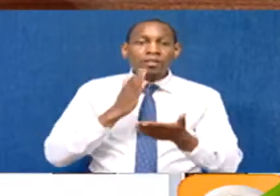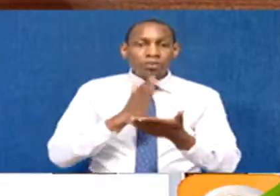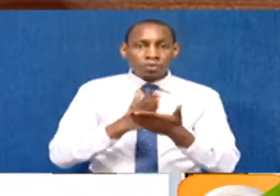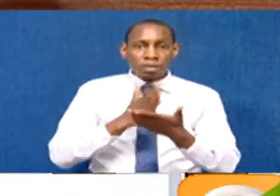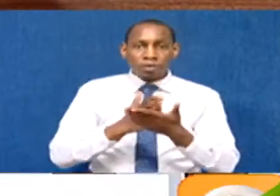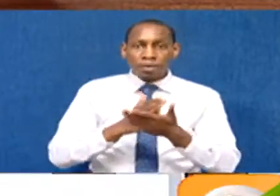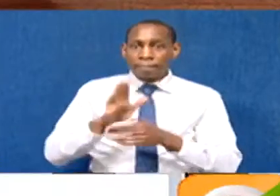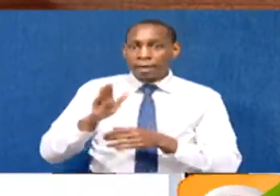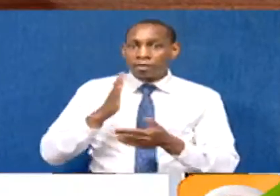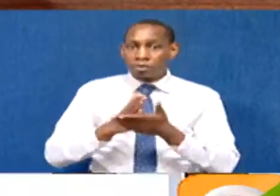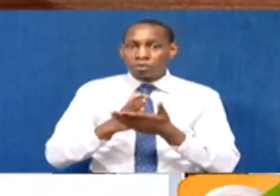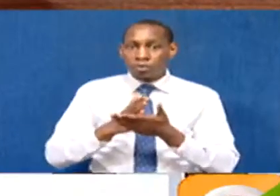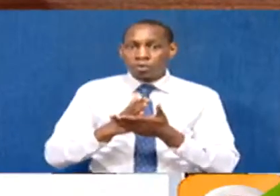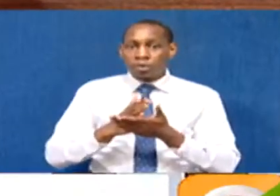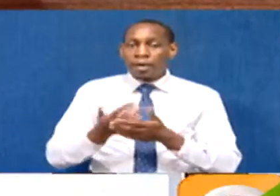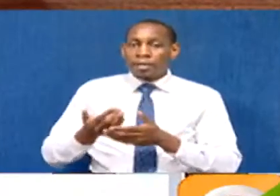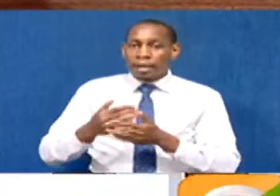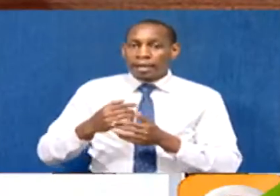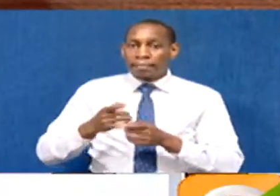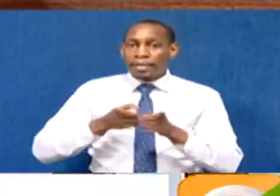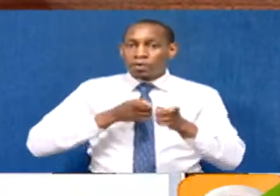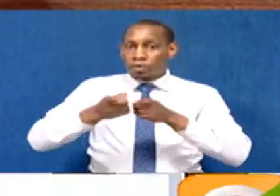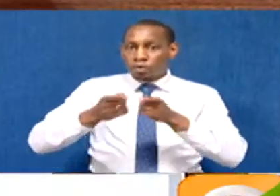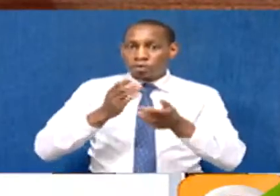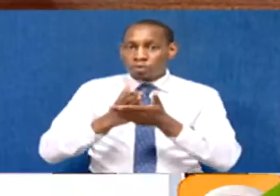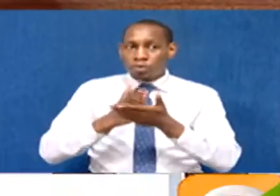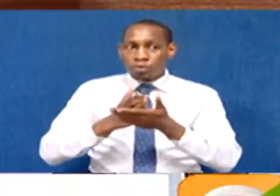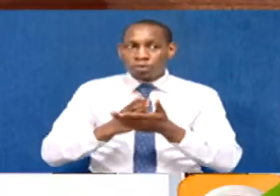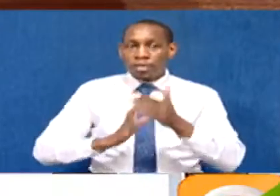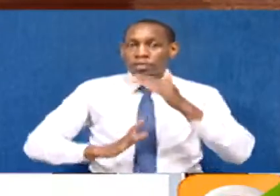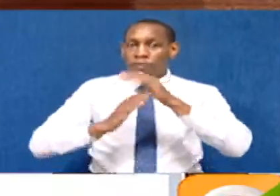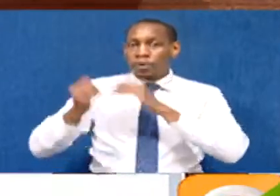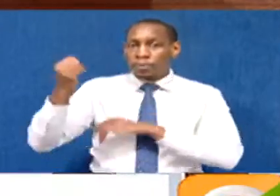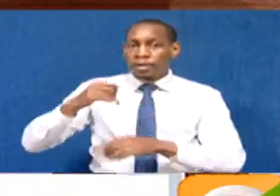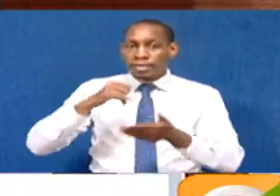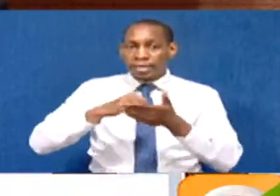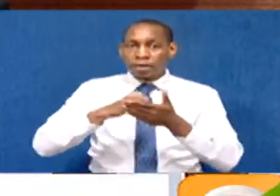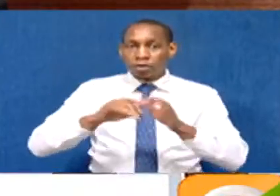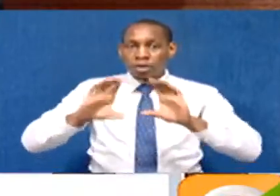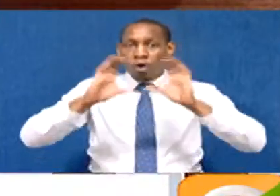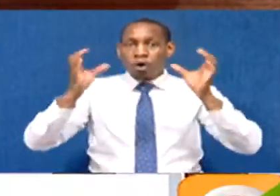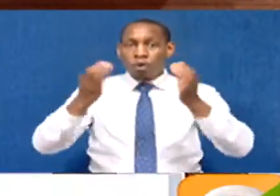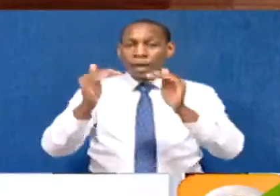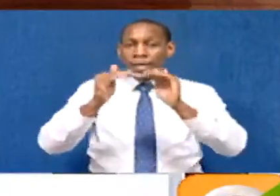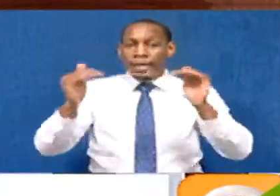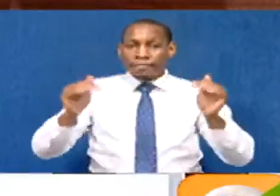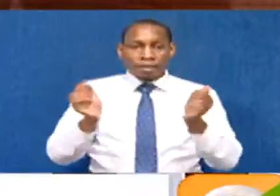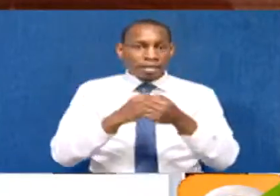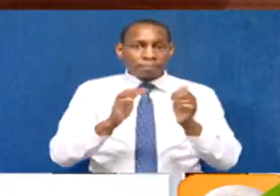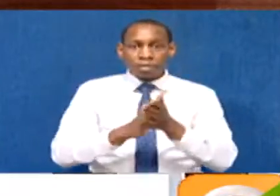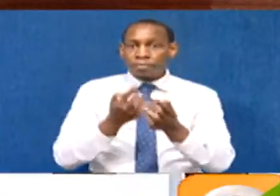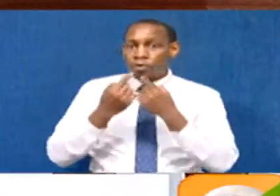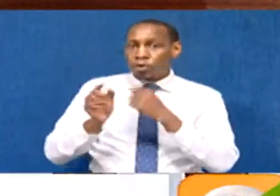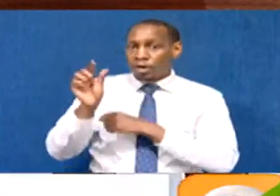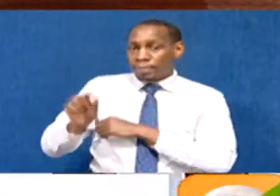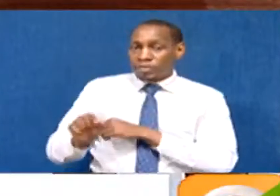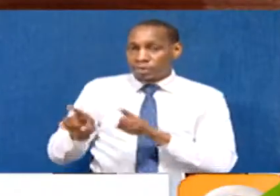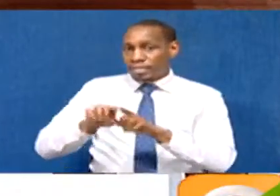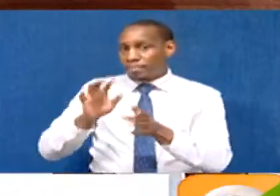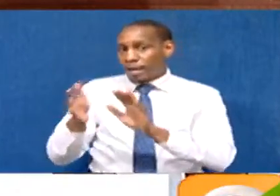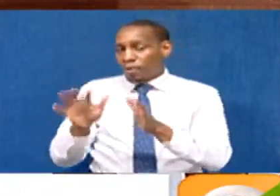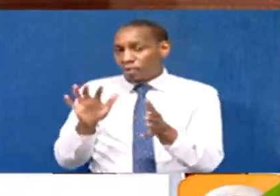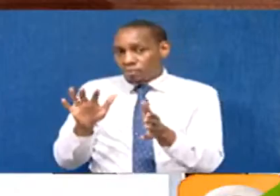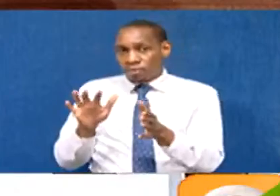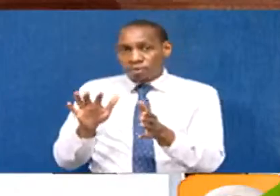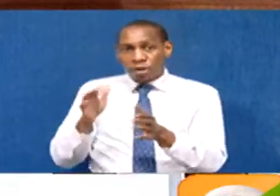way, he has been going back and back and back. That is high voltage politics, including at global levels. You cannot speak about somebody like that as